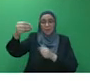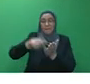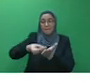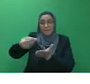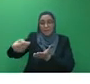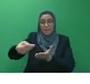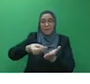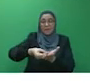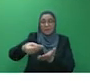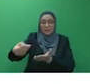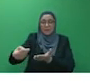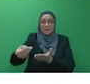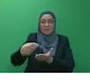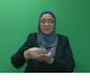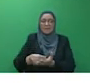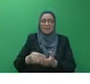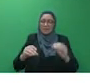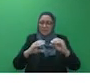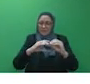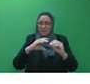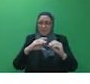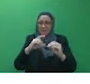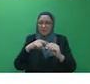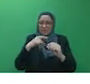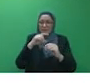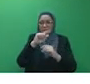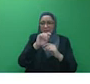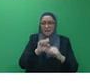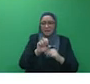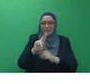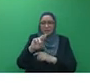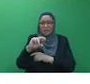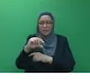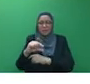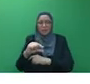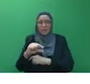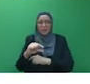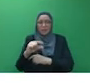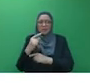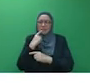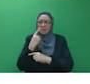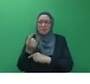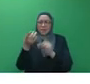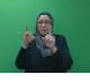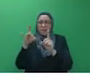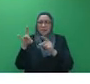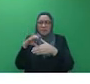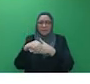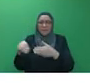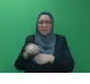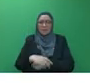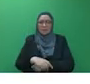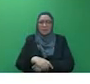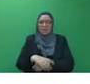i would go out and buy a brinjal like for i think it was 18